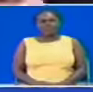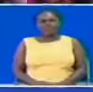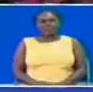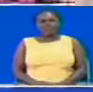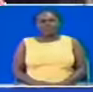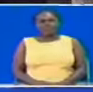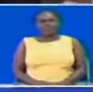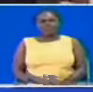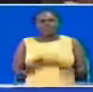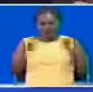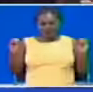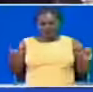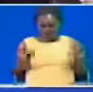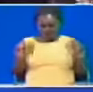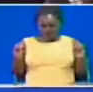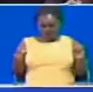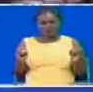Why?